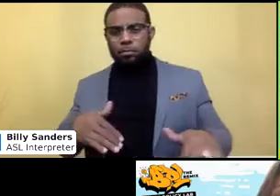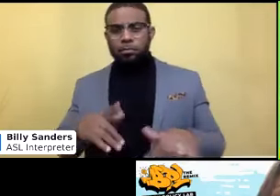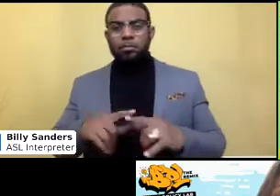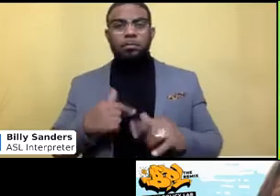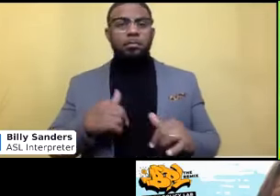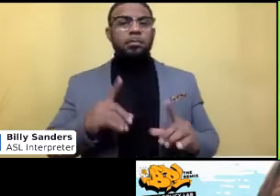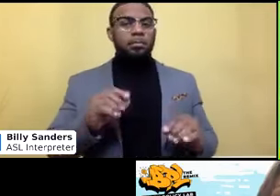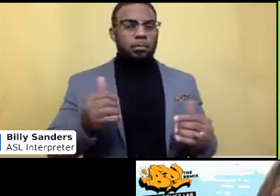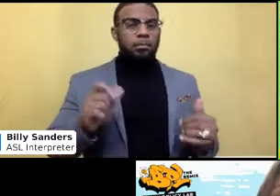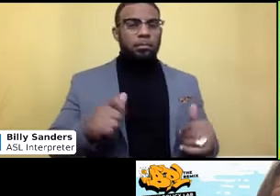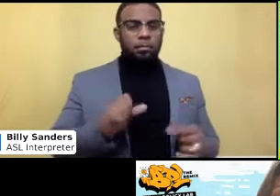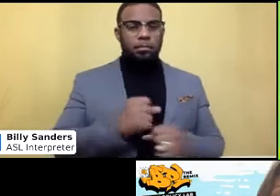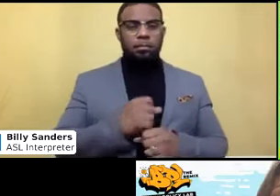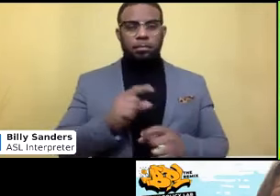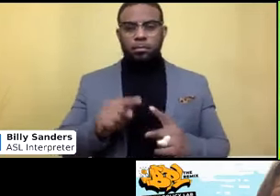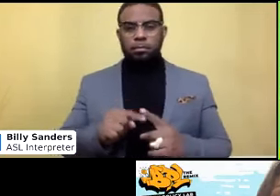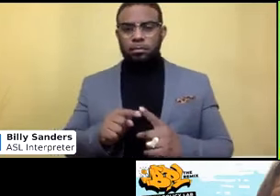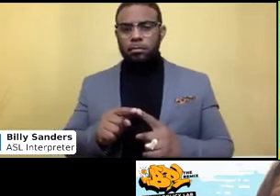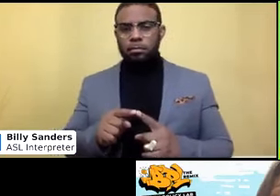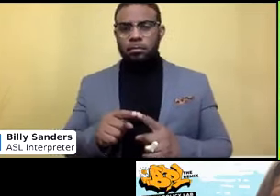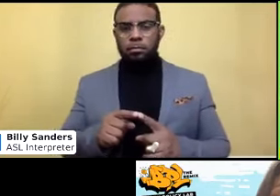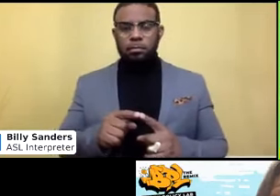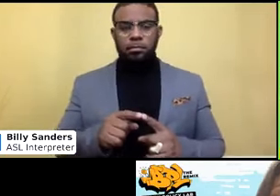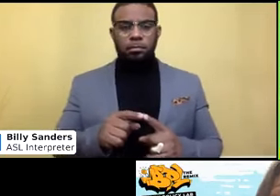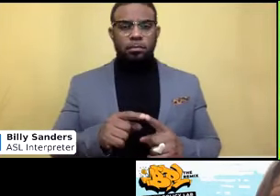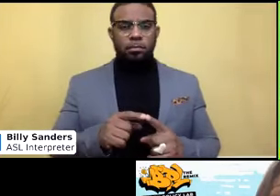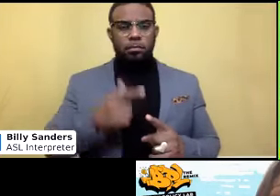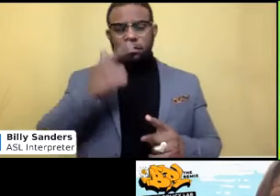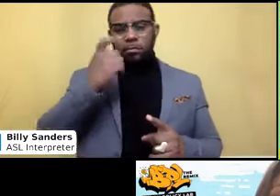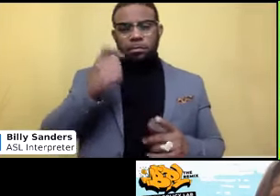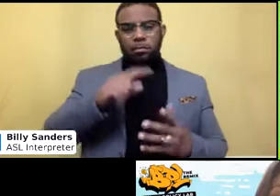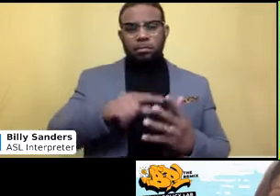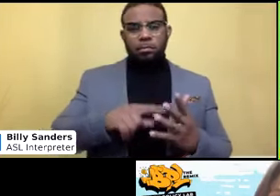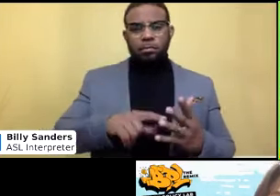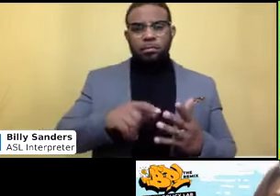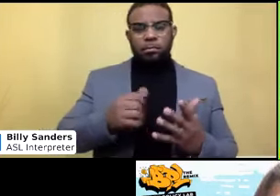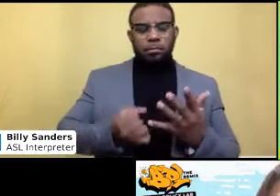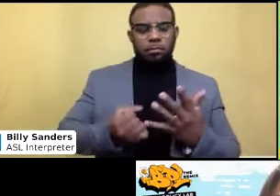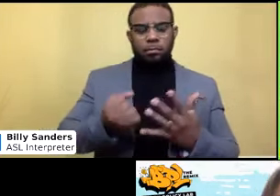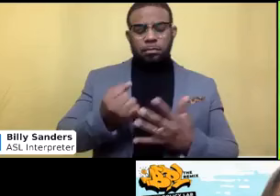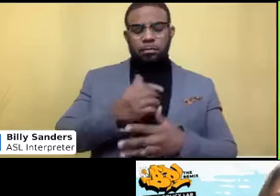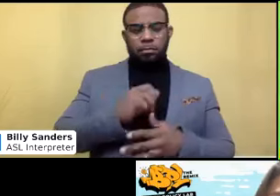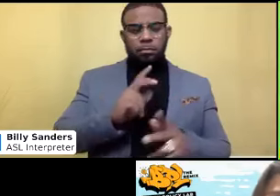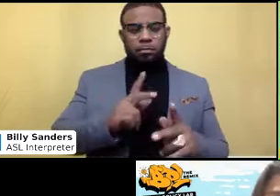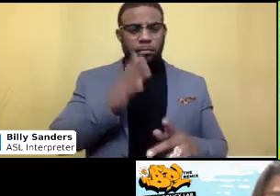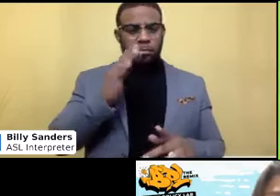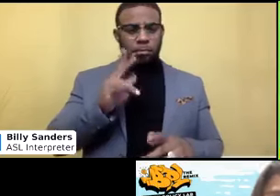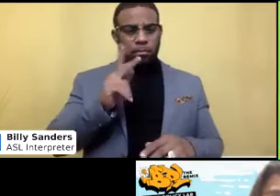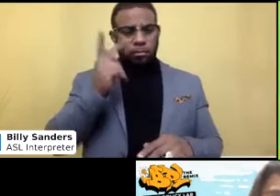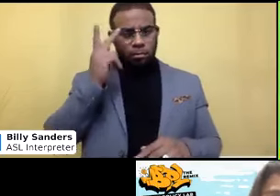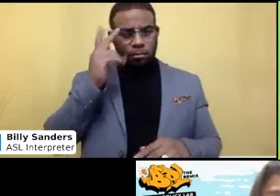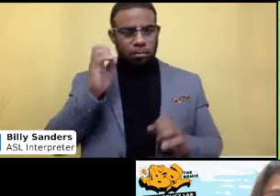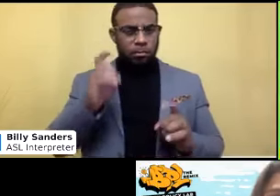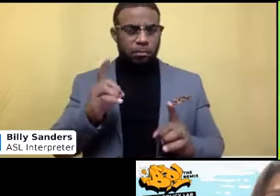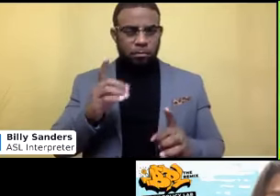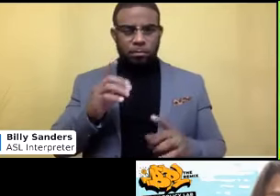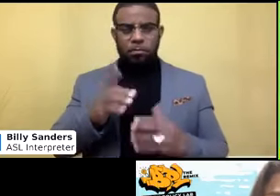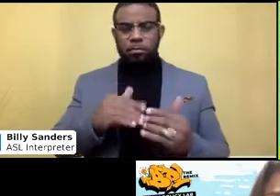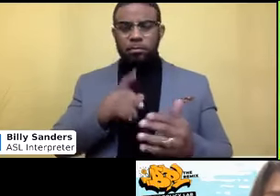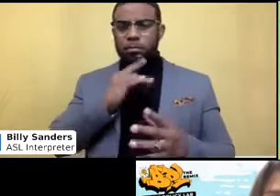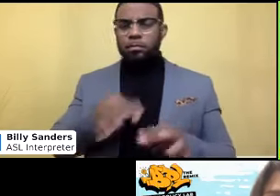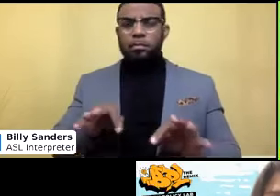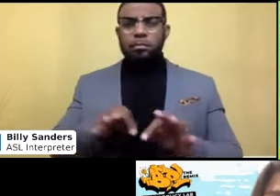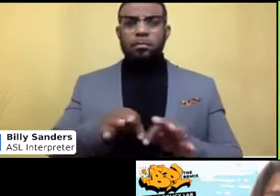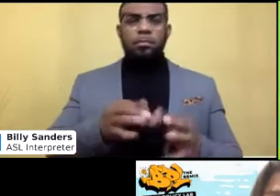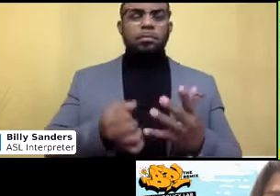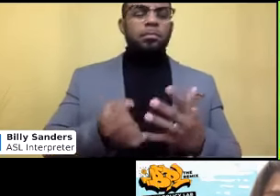we do have to be able to, because the ranks of the people, and that's why the political education and whatnot is important.